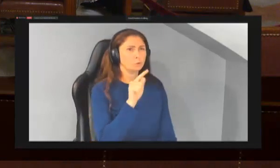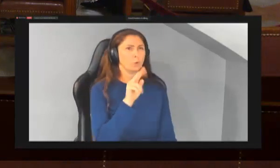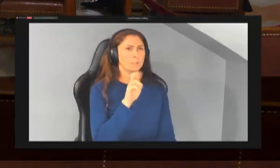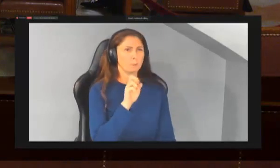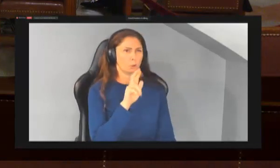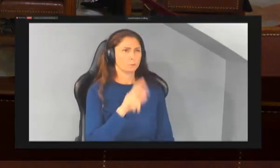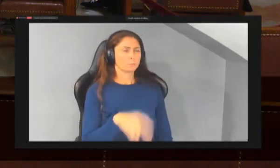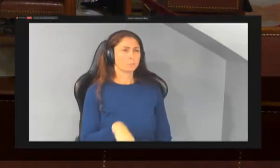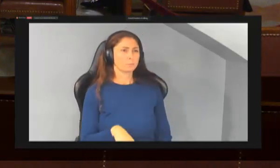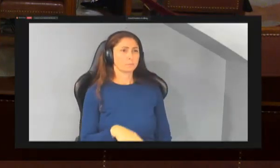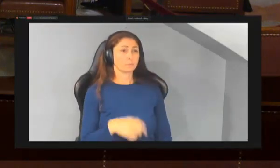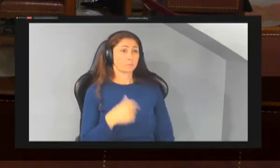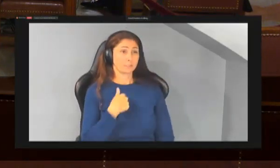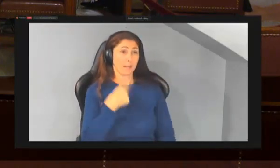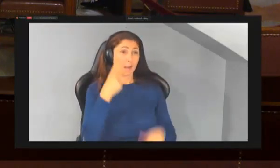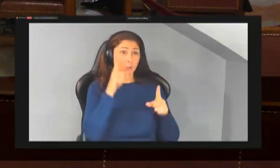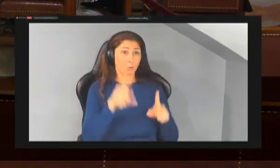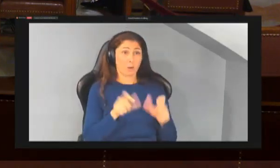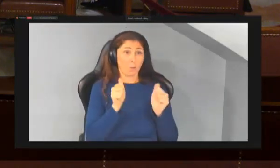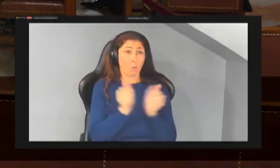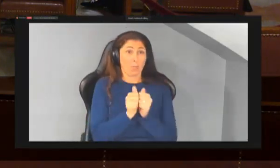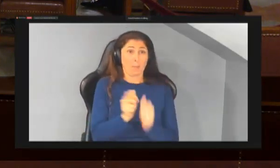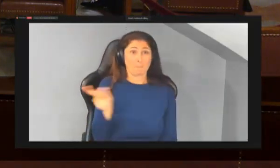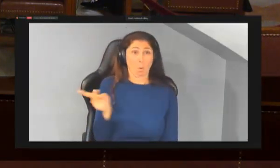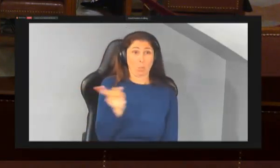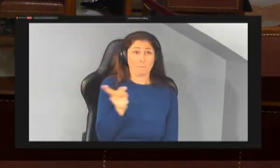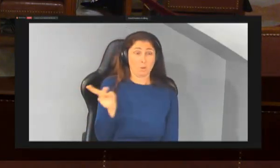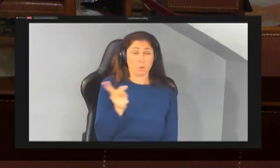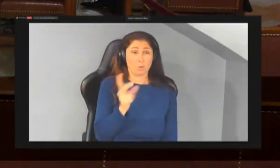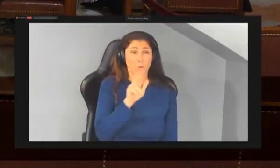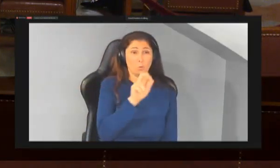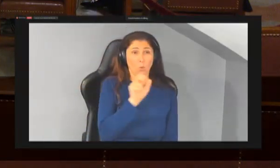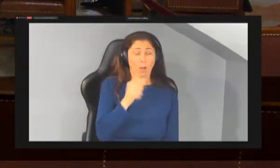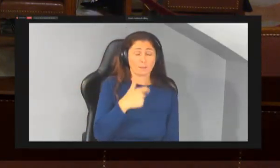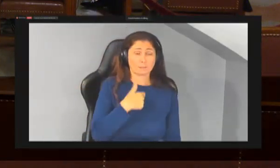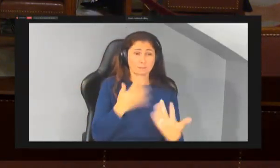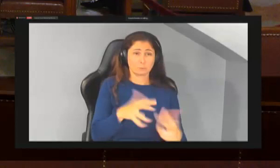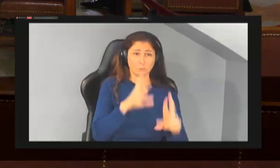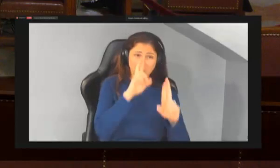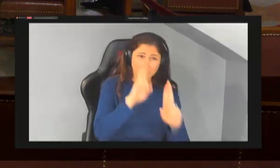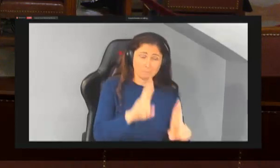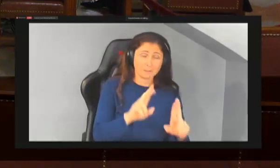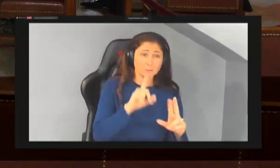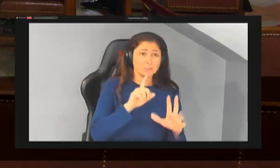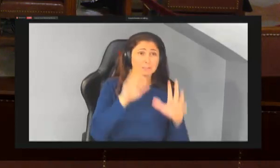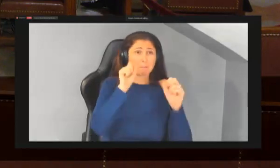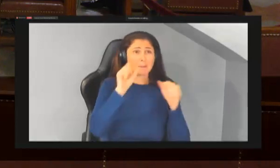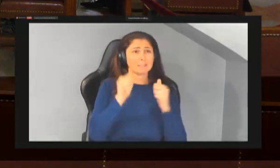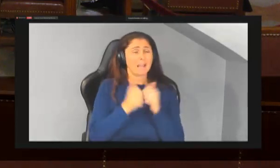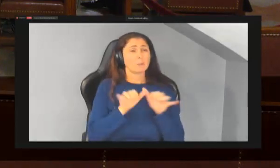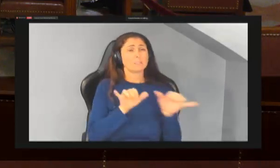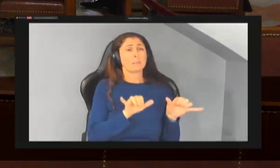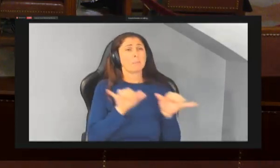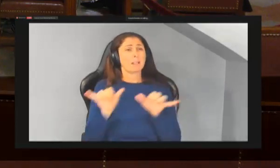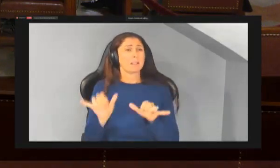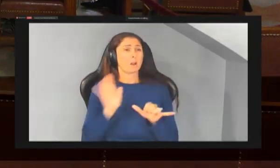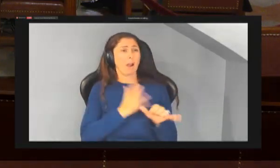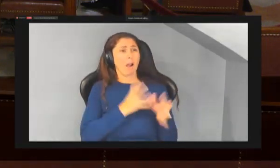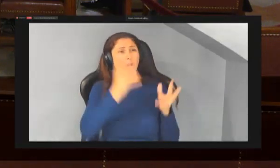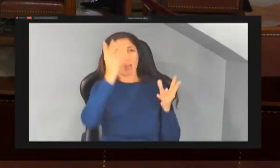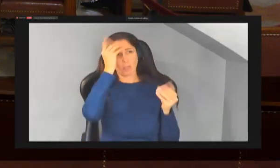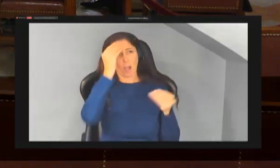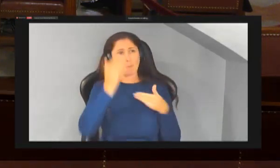I really agree with both of you. Councilman Krause, I respect you greatly, and it's amazing how similar our thought process